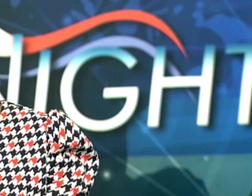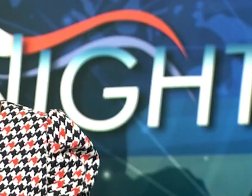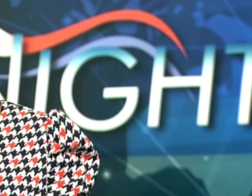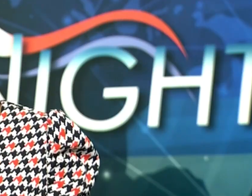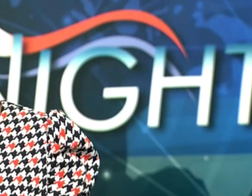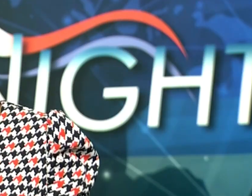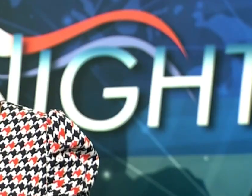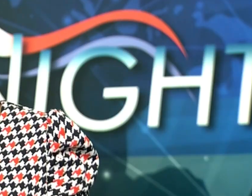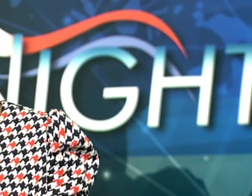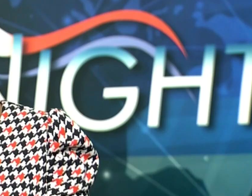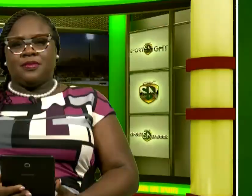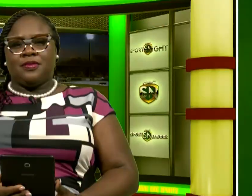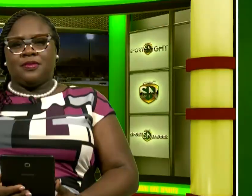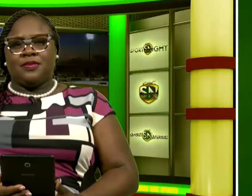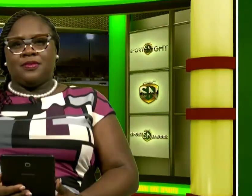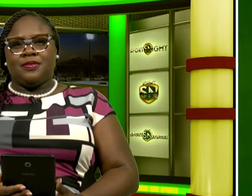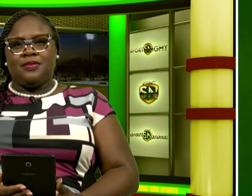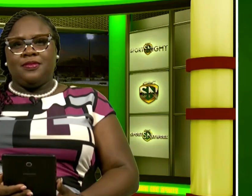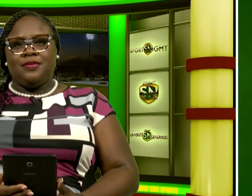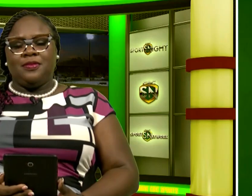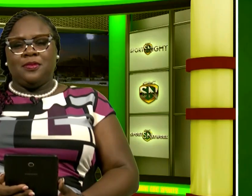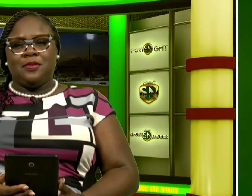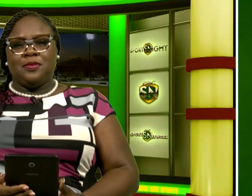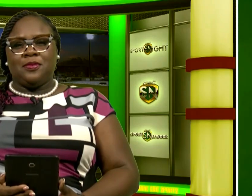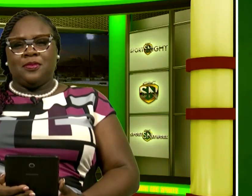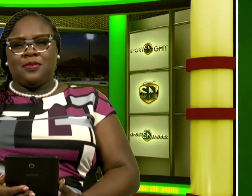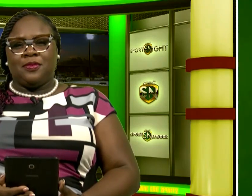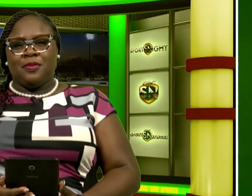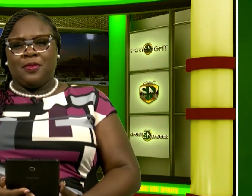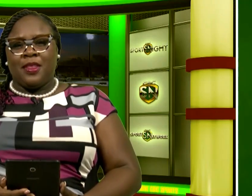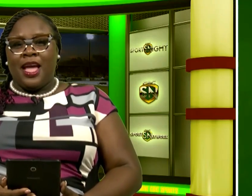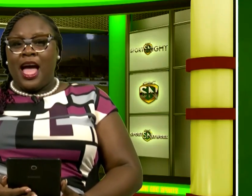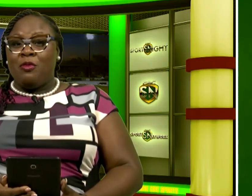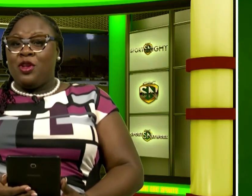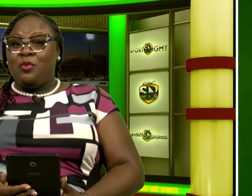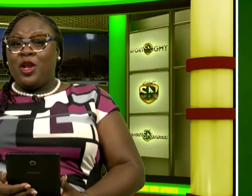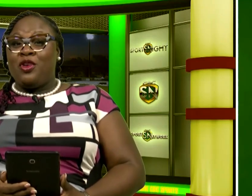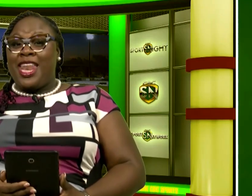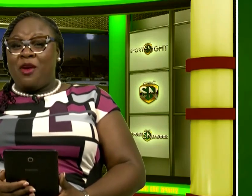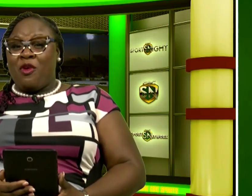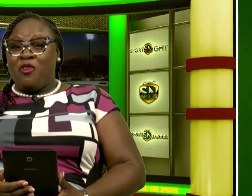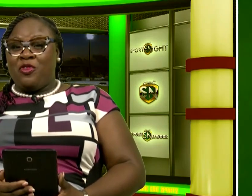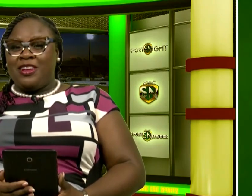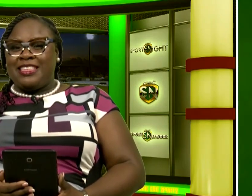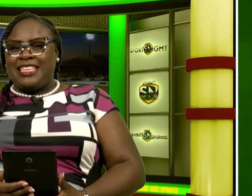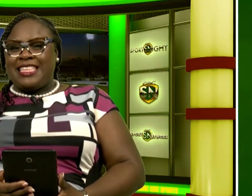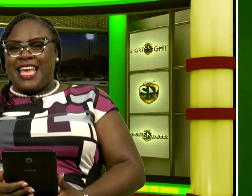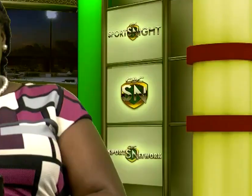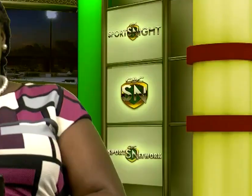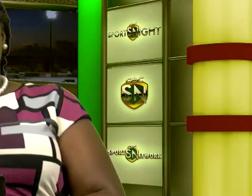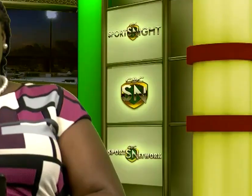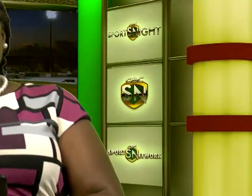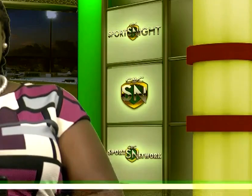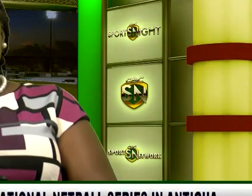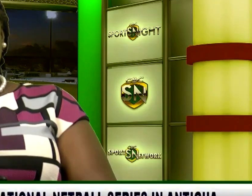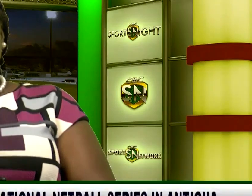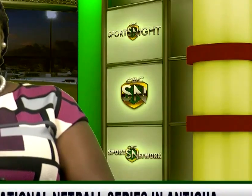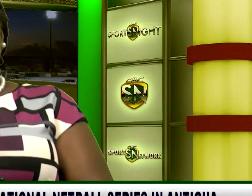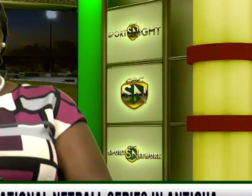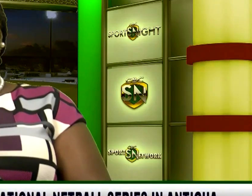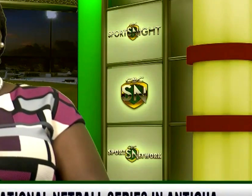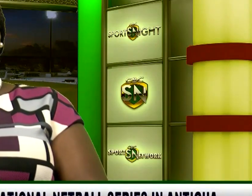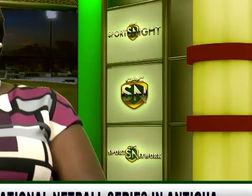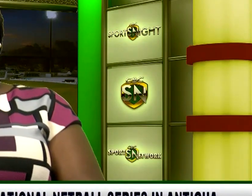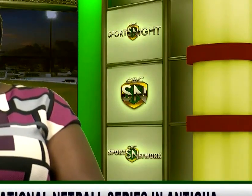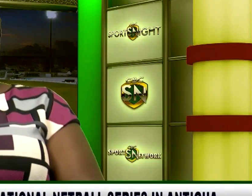Let's head back over to the sports studio now. Anne-Marie, what's first out of that bag? I'm going to pull out netball first, Lisa, as the Barbados Senior Women's